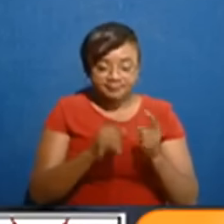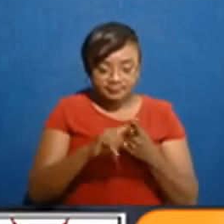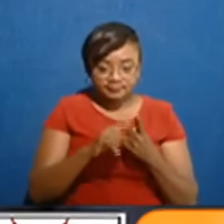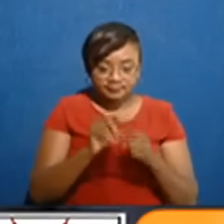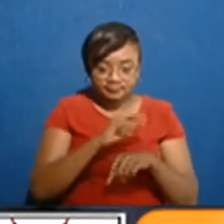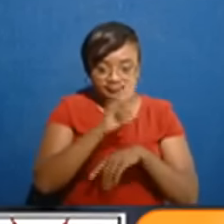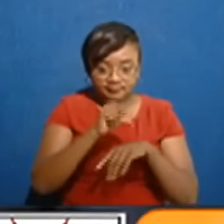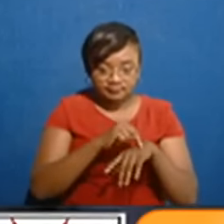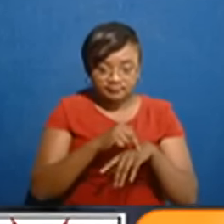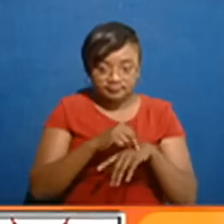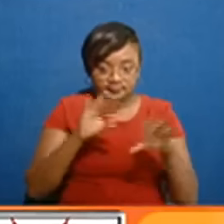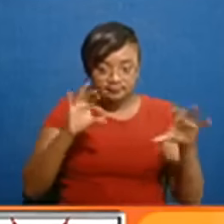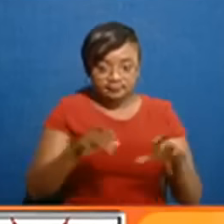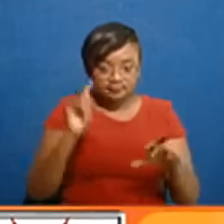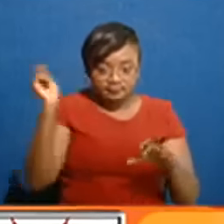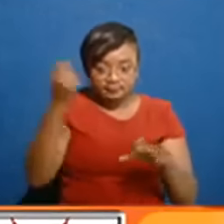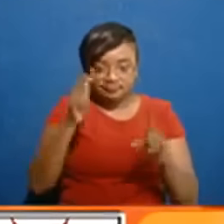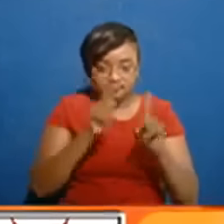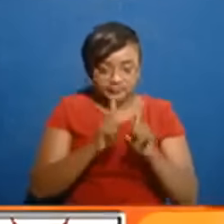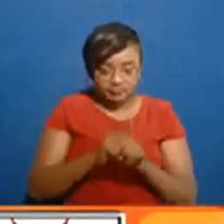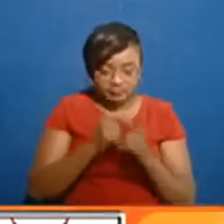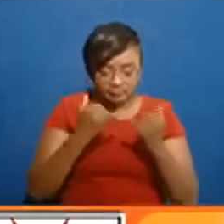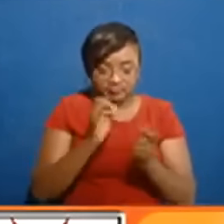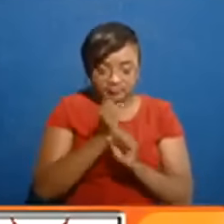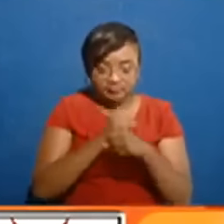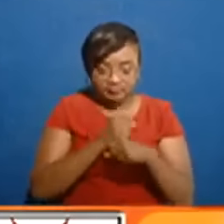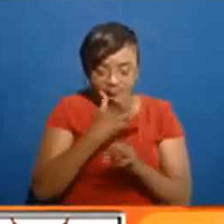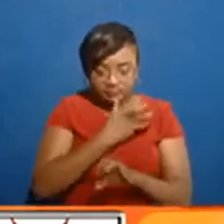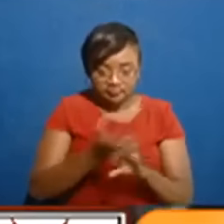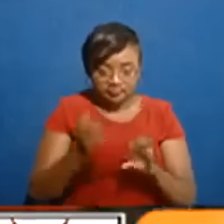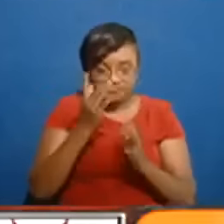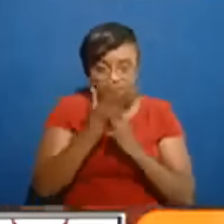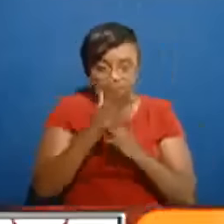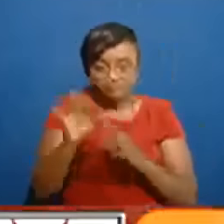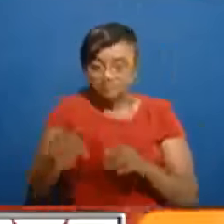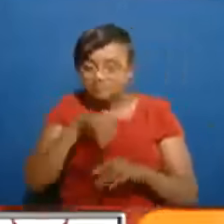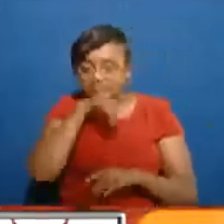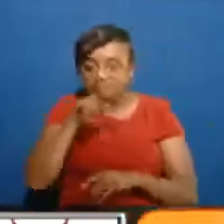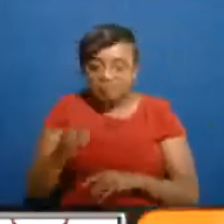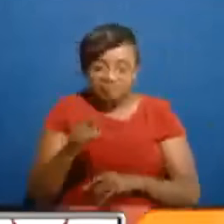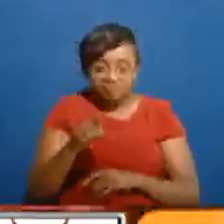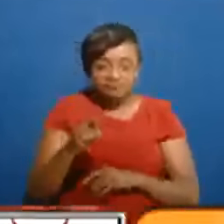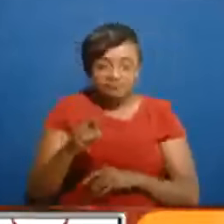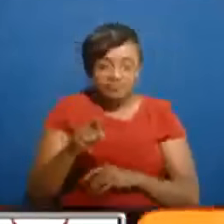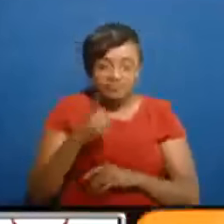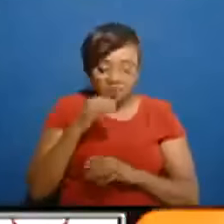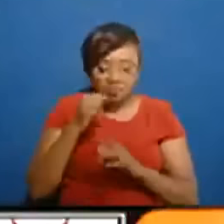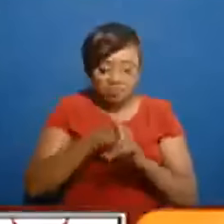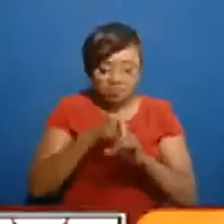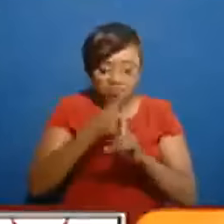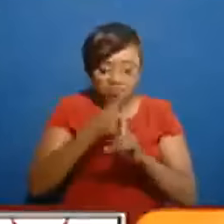Liberal Democratic Party, a sharp split between Raila Odinga's wing, which was campaigning against the constitution, and Kibaki's